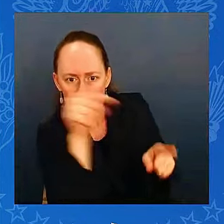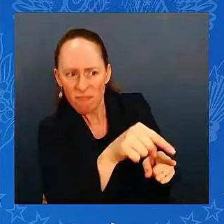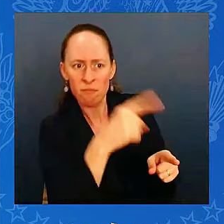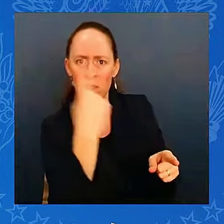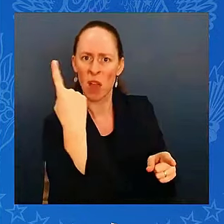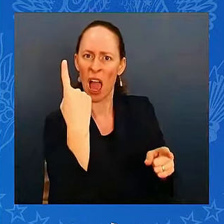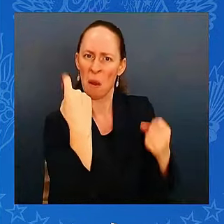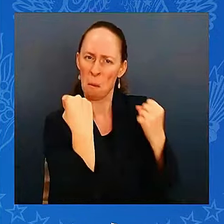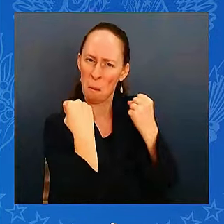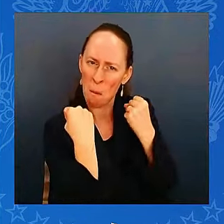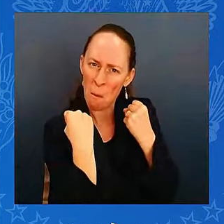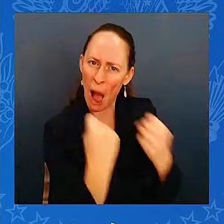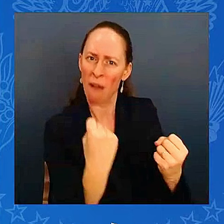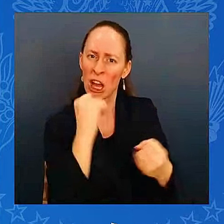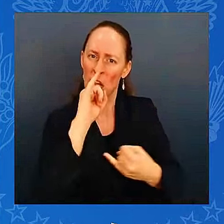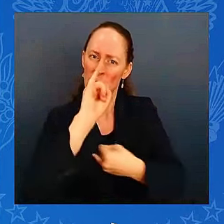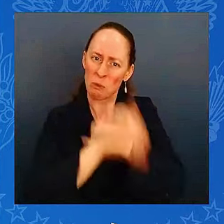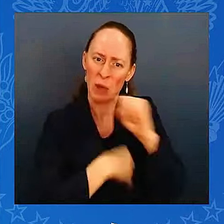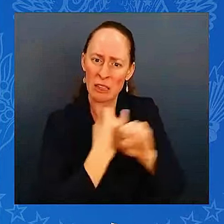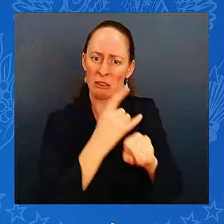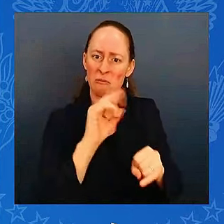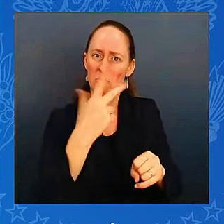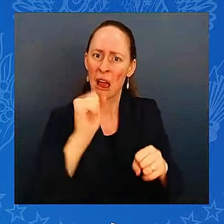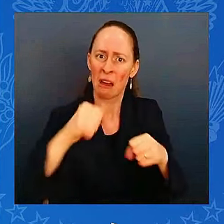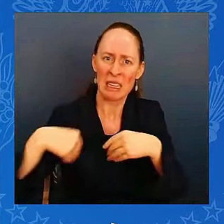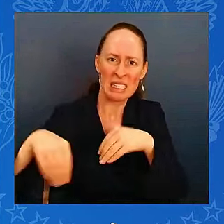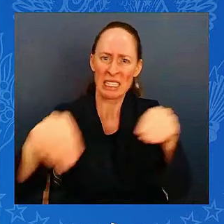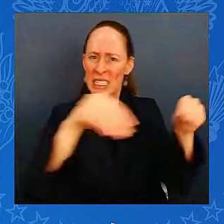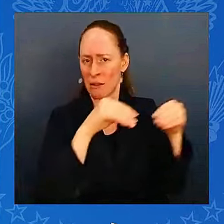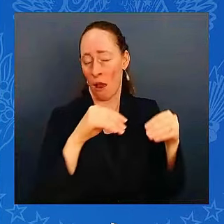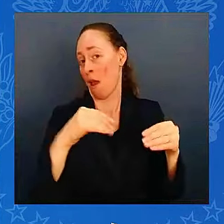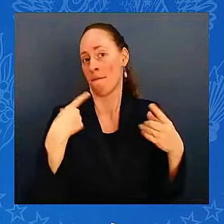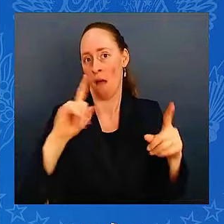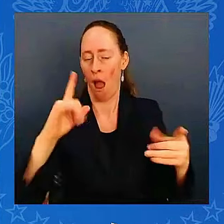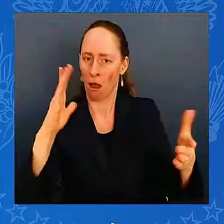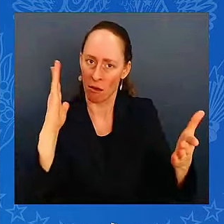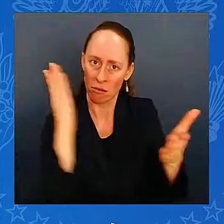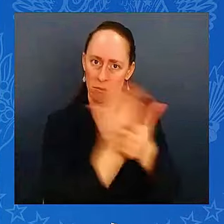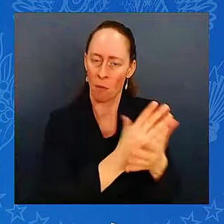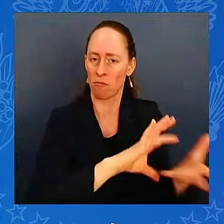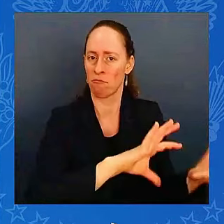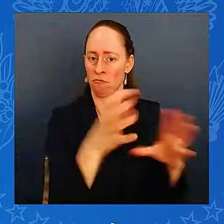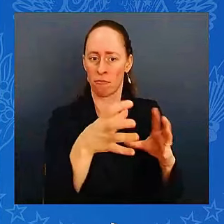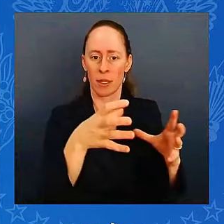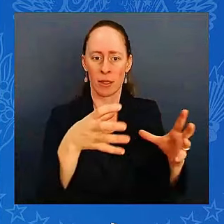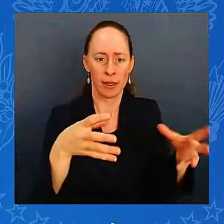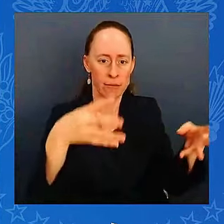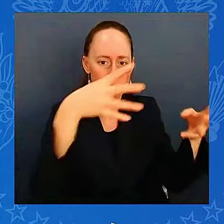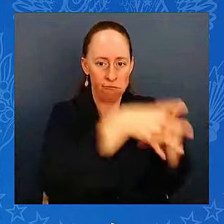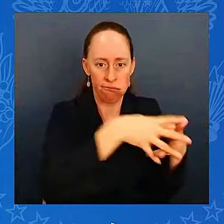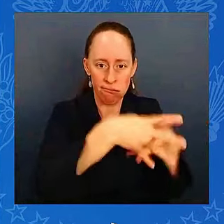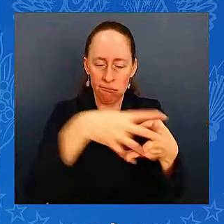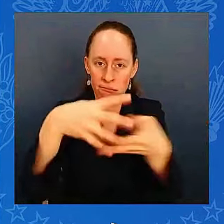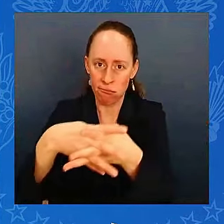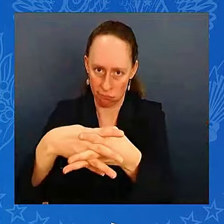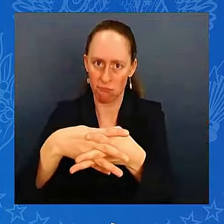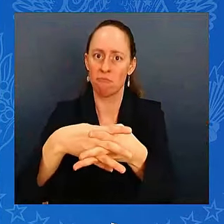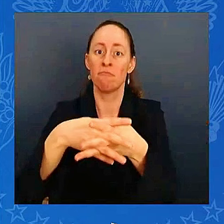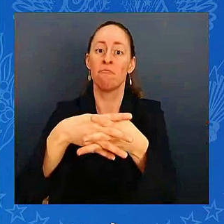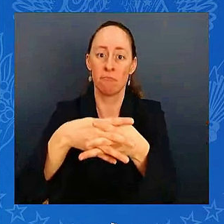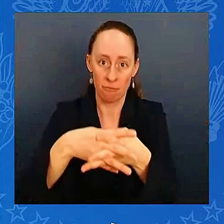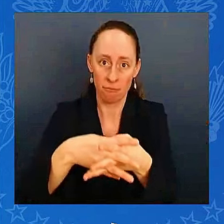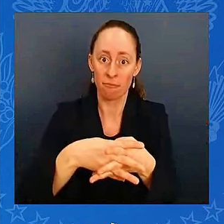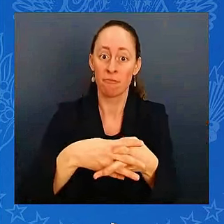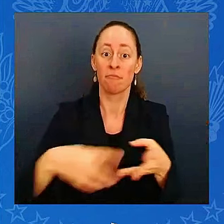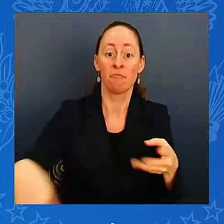network. The effectiveness of this effort is evidenced by the drug seizures between 2020 and